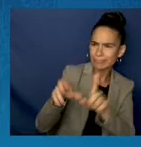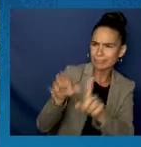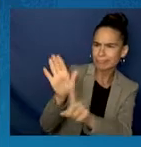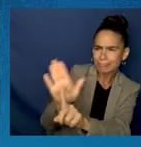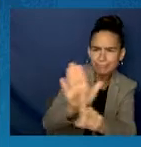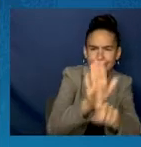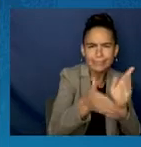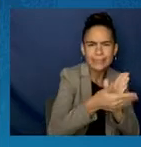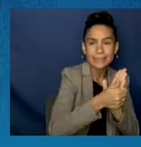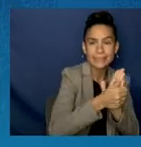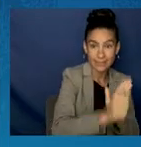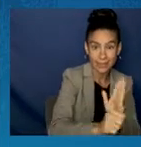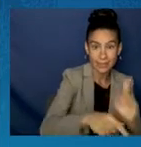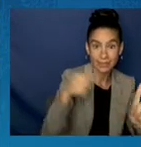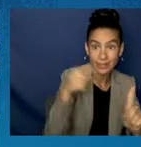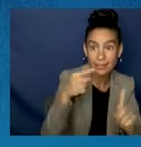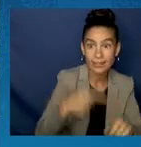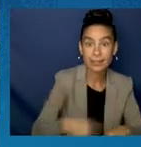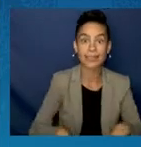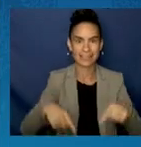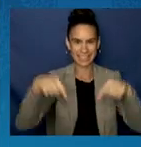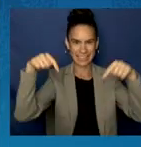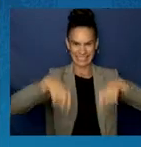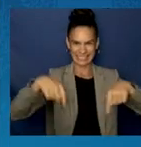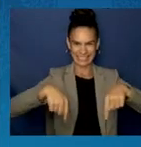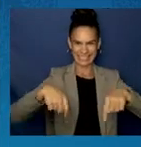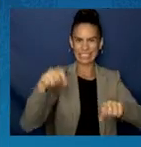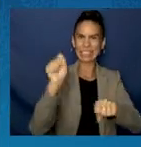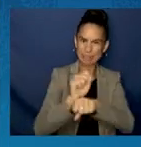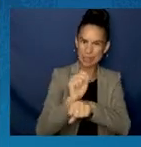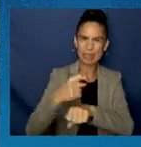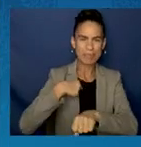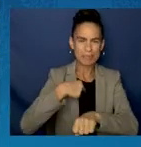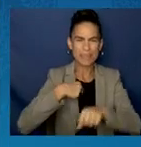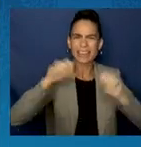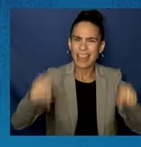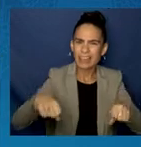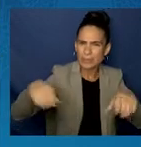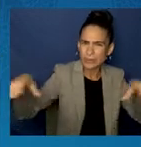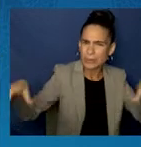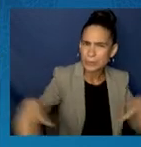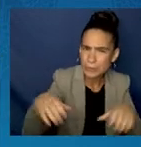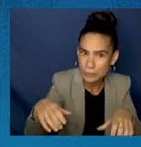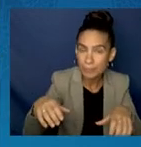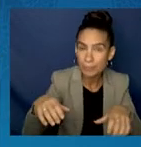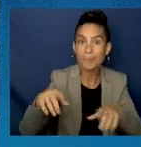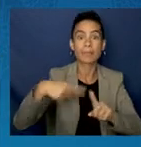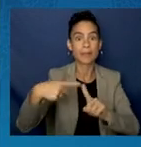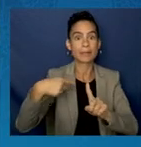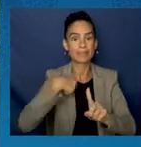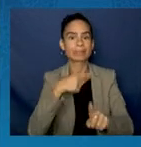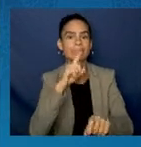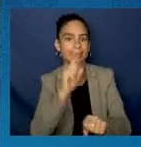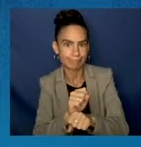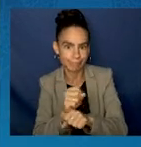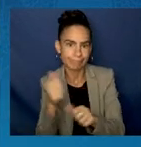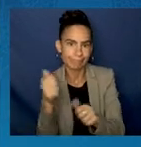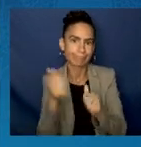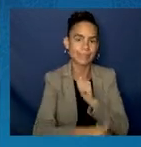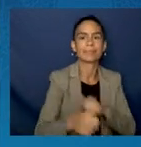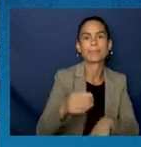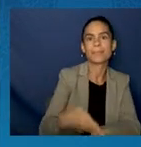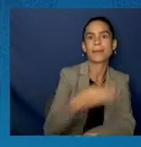will be able to do when we pass the Build Back Better framework coupled with the bipartisan infrastructure deal. So I want to thank you